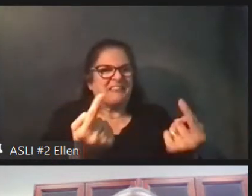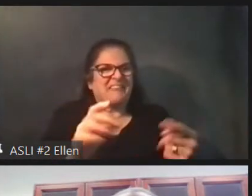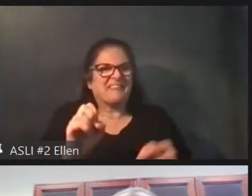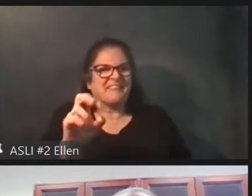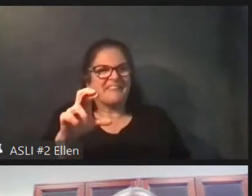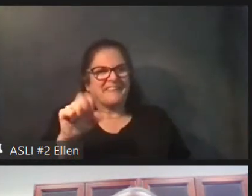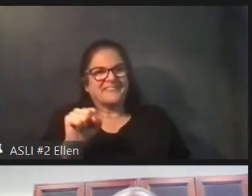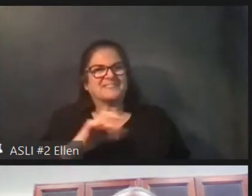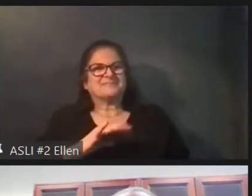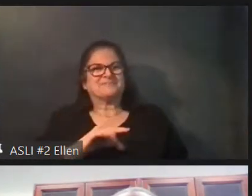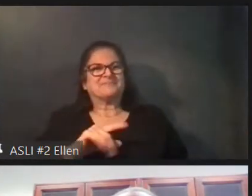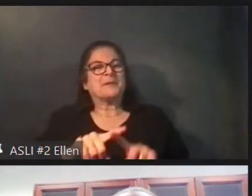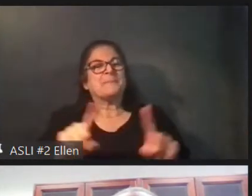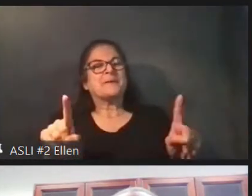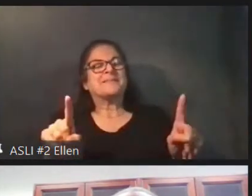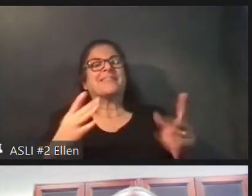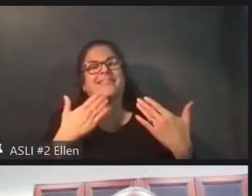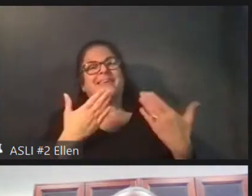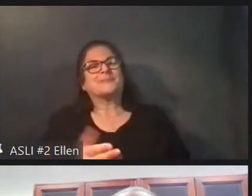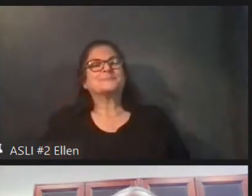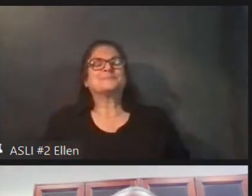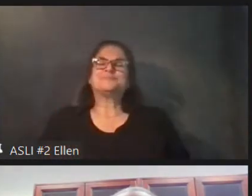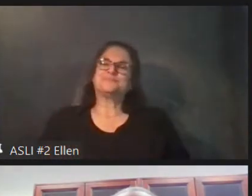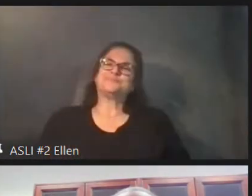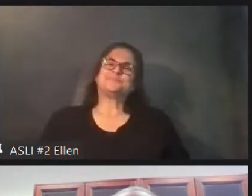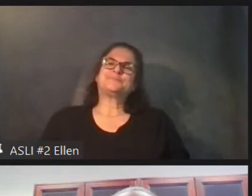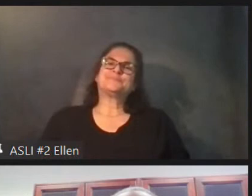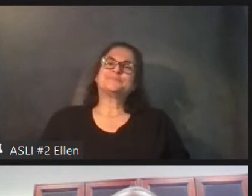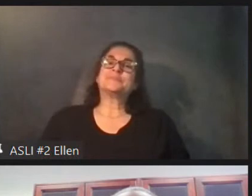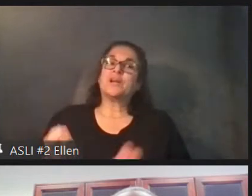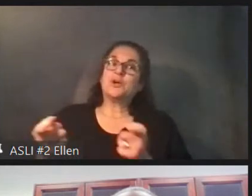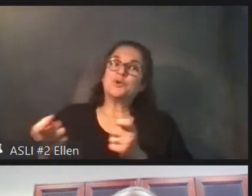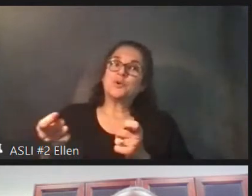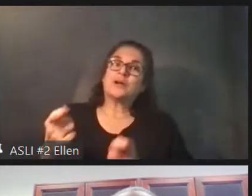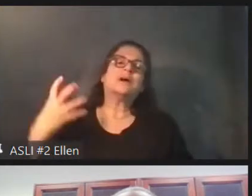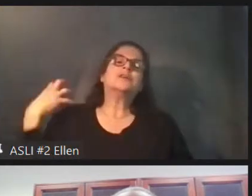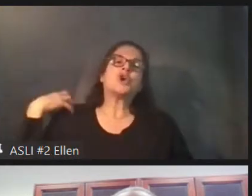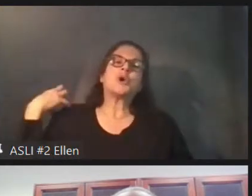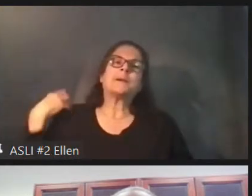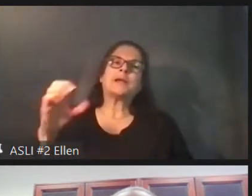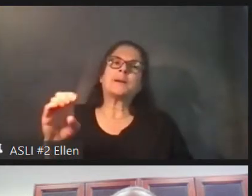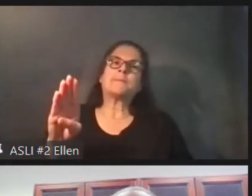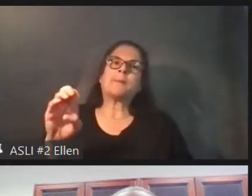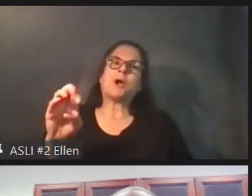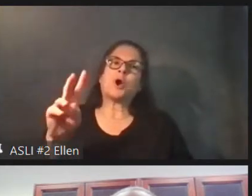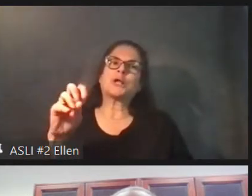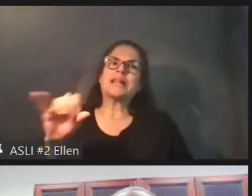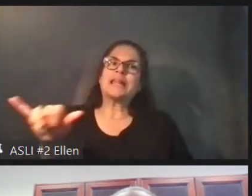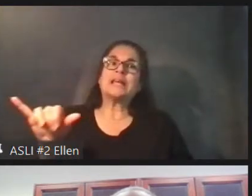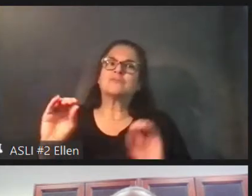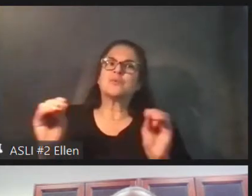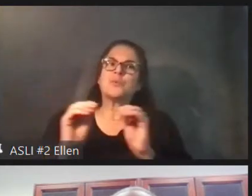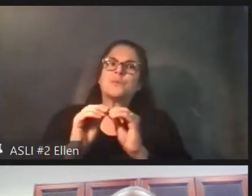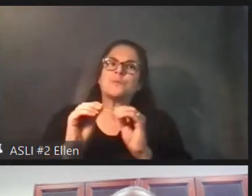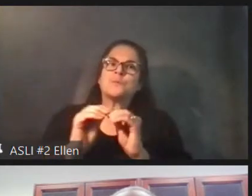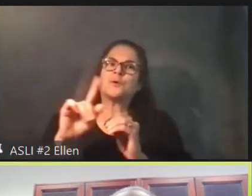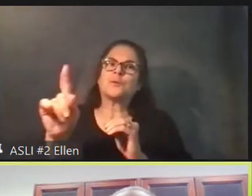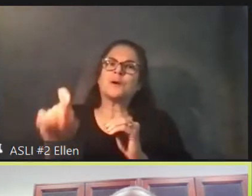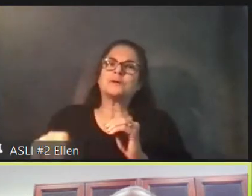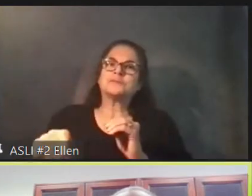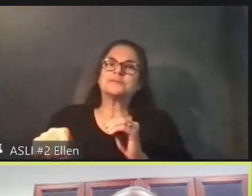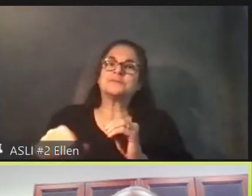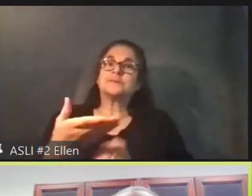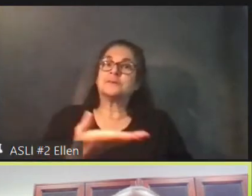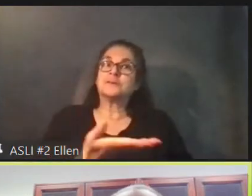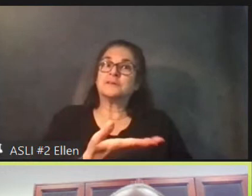you. Thanks, Kevin. Chairman Barkley, there's no further questions for either Chris or Juan Pablo. I